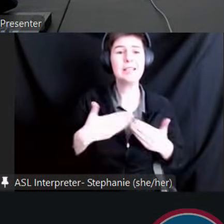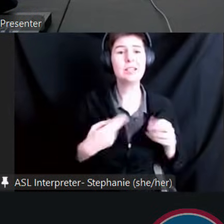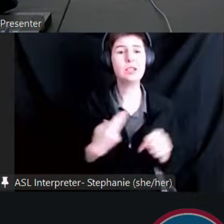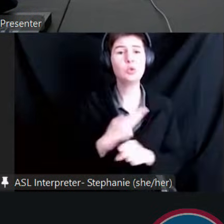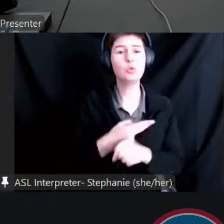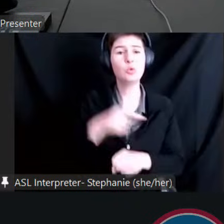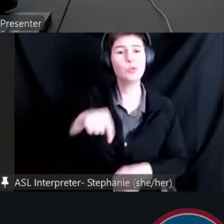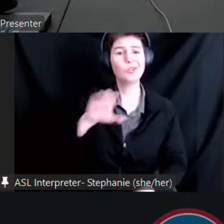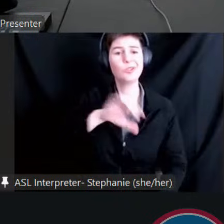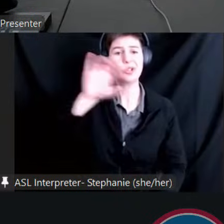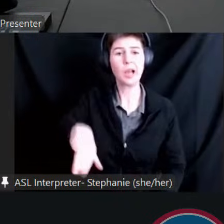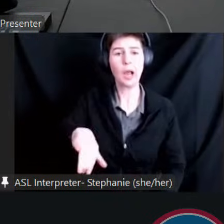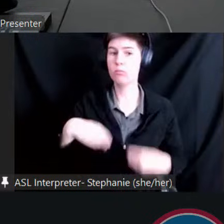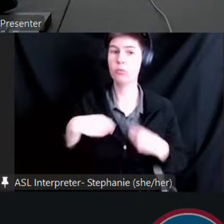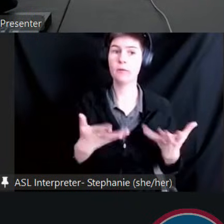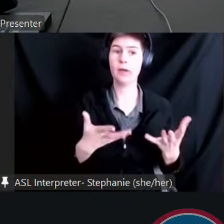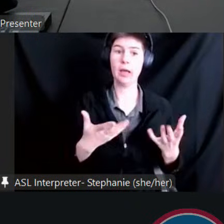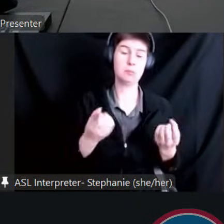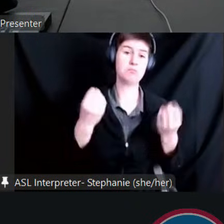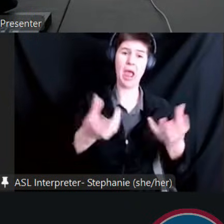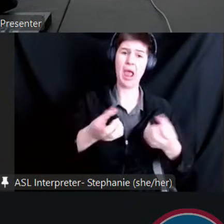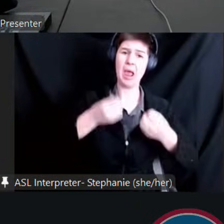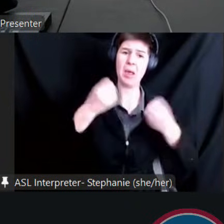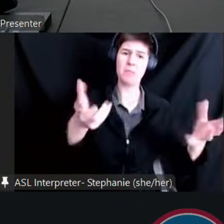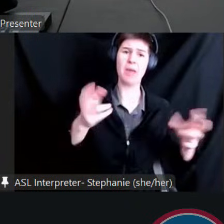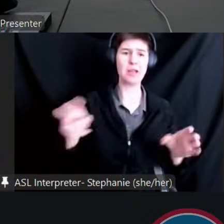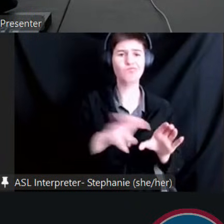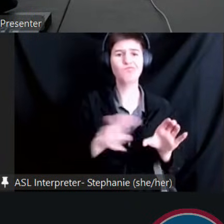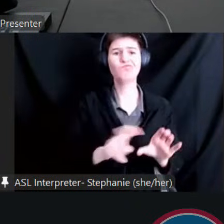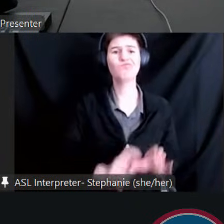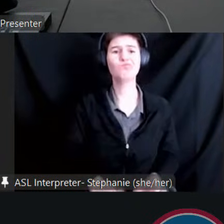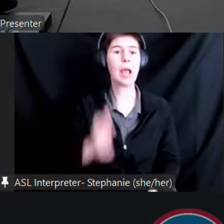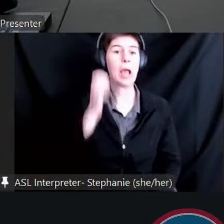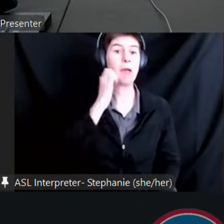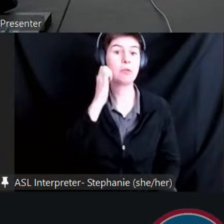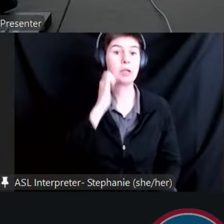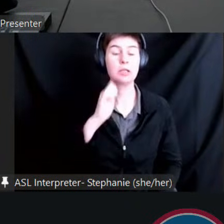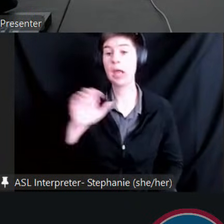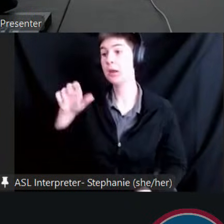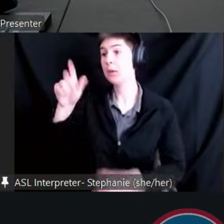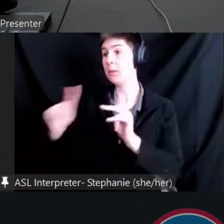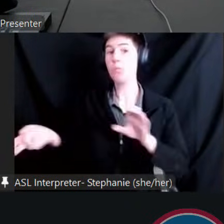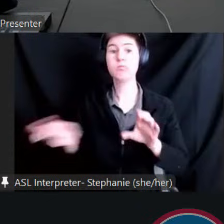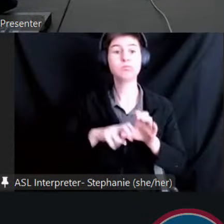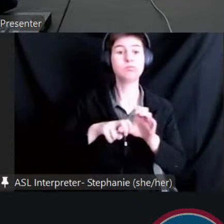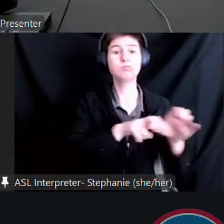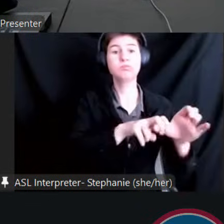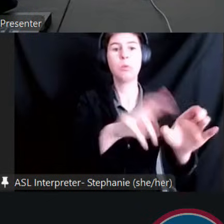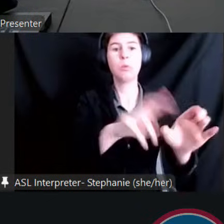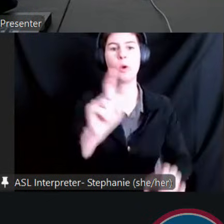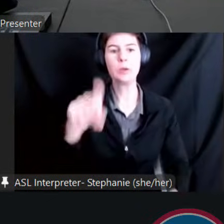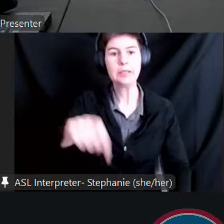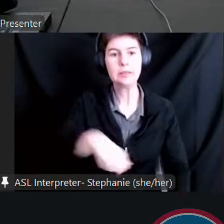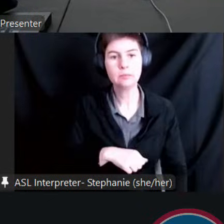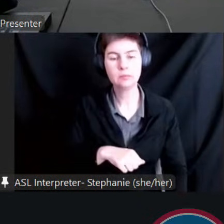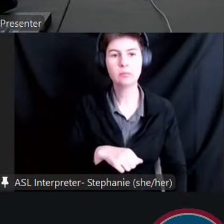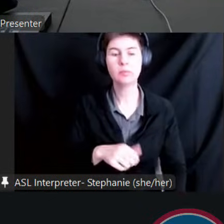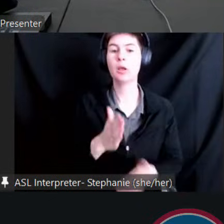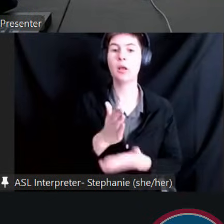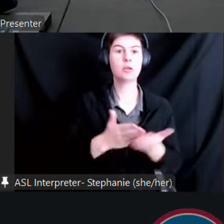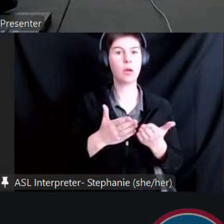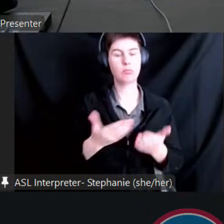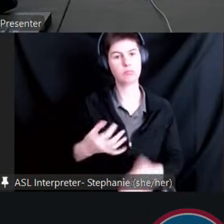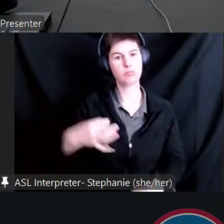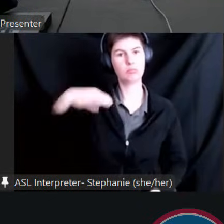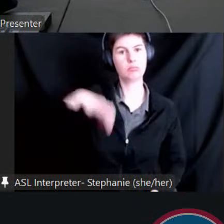day, connecting Chicagoans to where they need to go. There are three key advantages compared to rail. It's more accessible in the